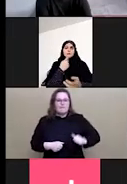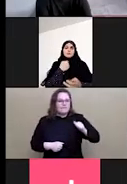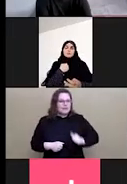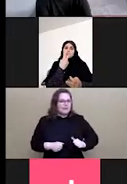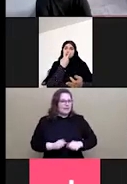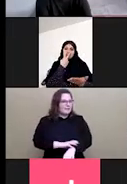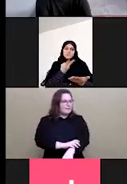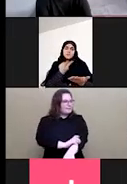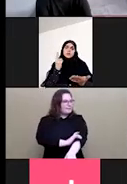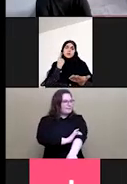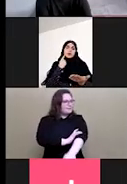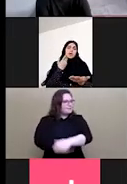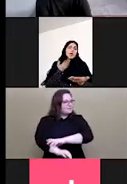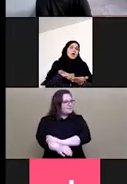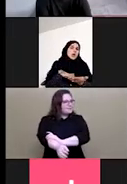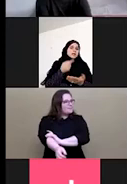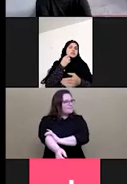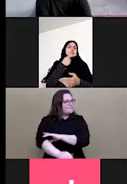social